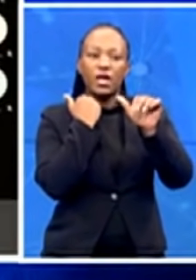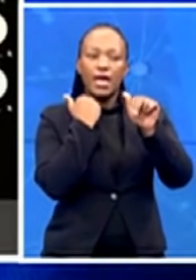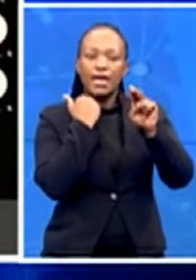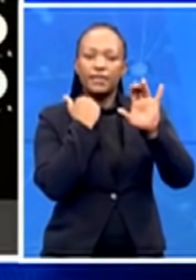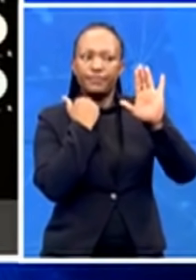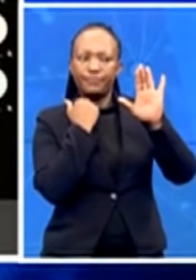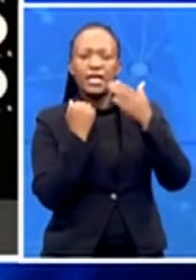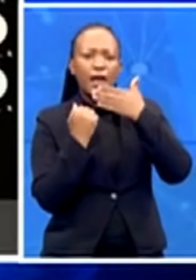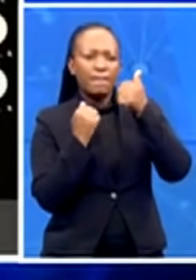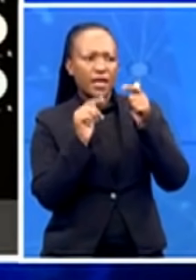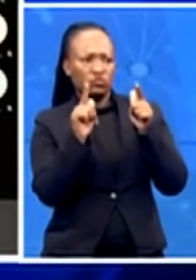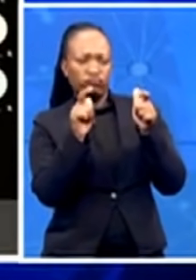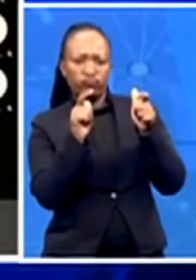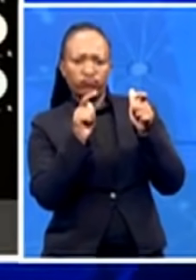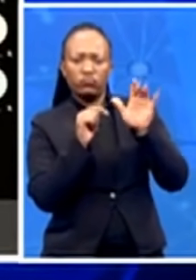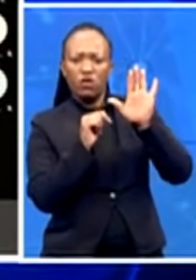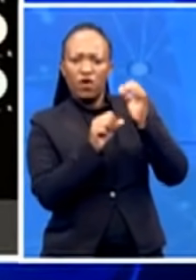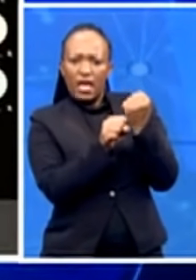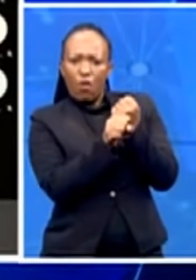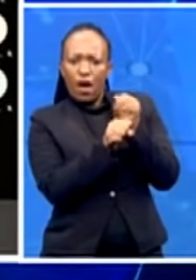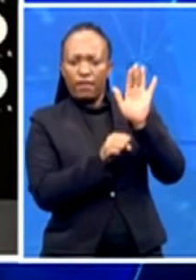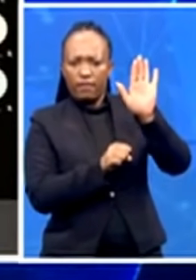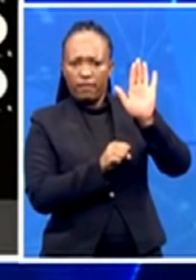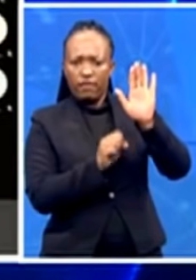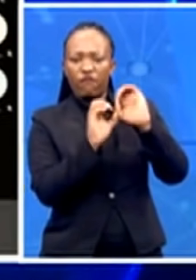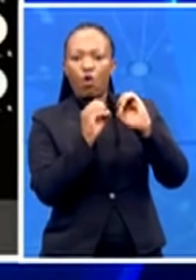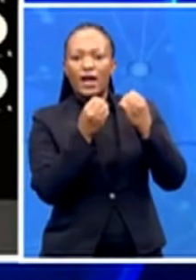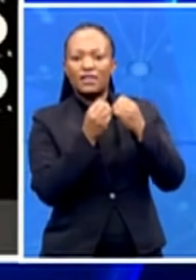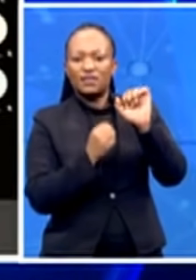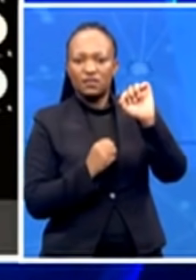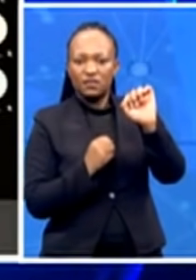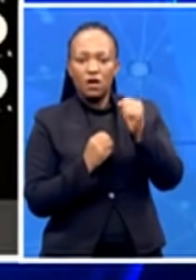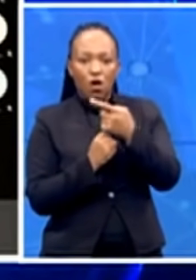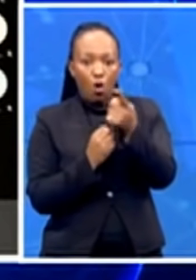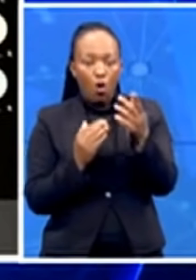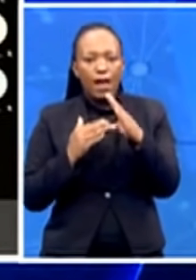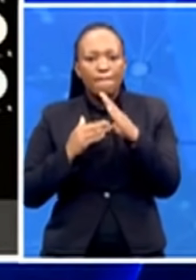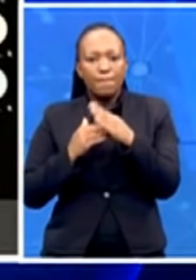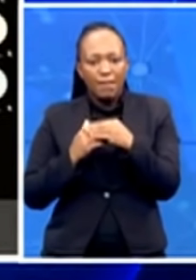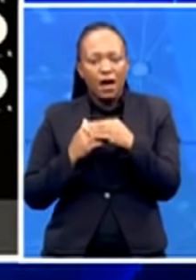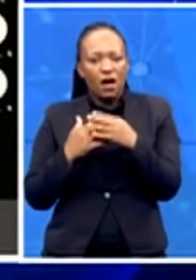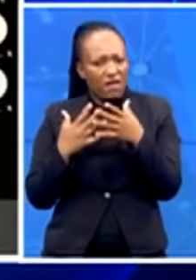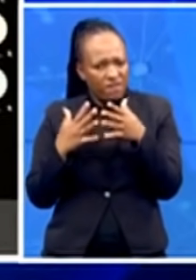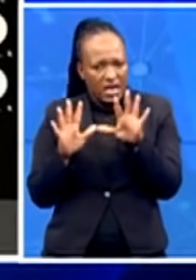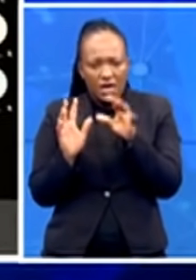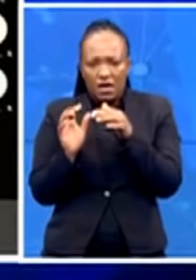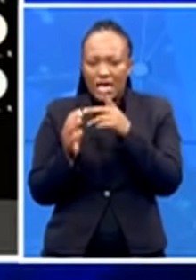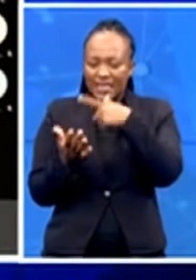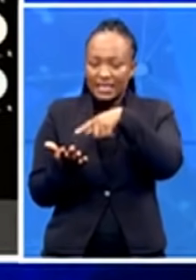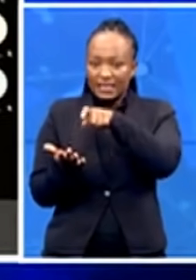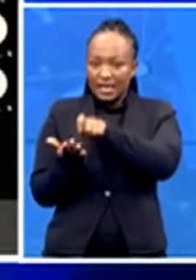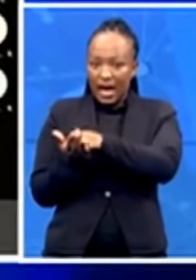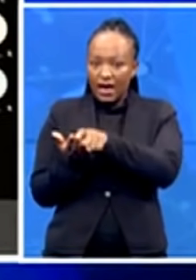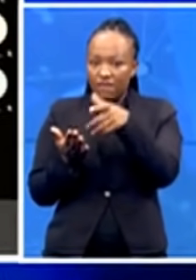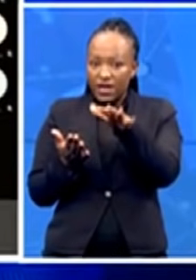functioning. This is what all members of the ANC sign on to when they elect to be part of the ANC, and this